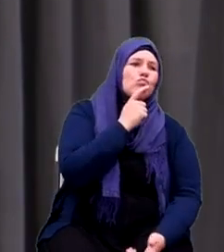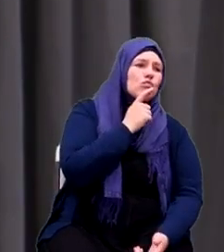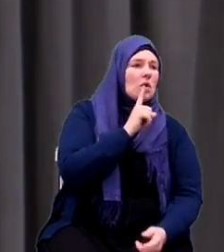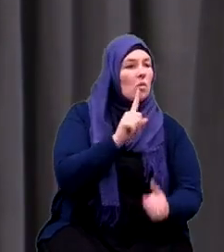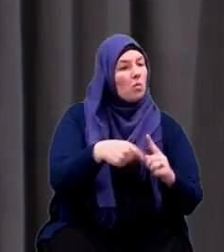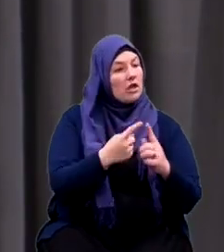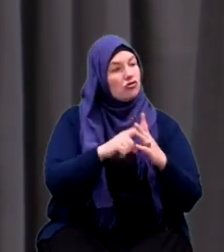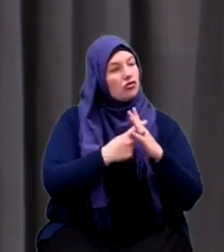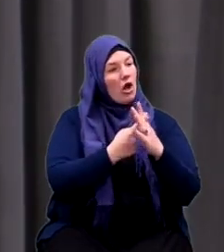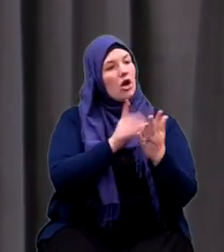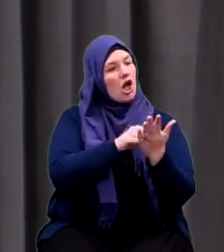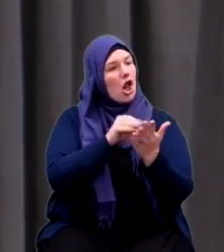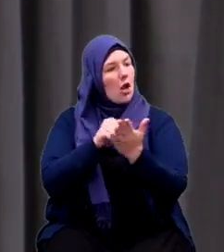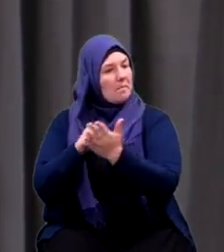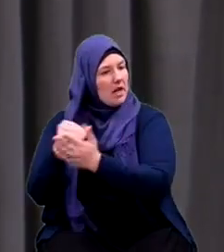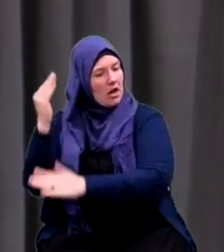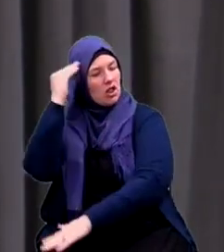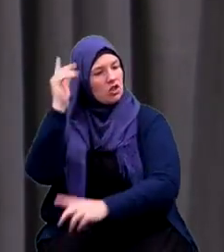start accumulating knowledge?